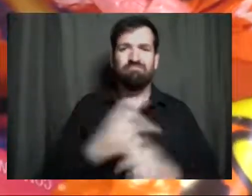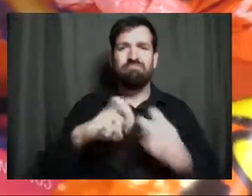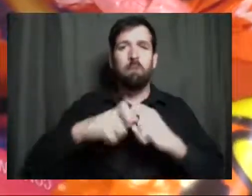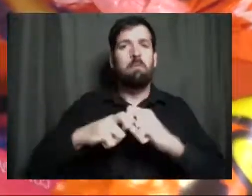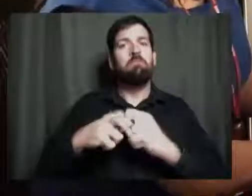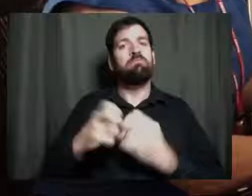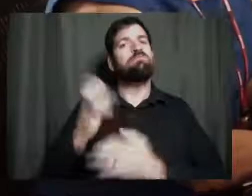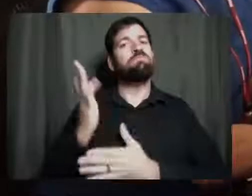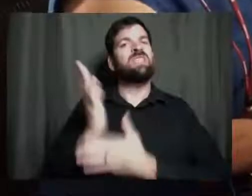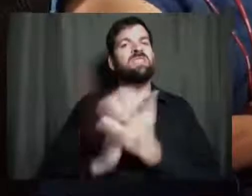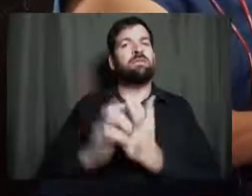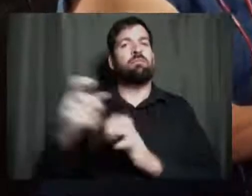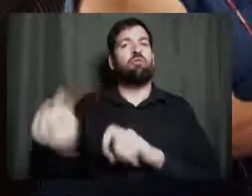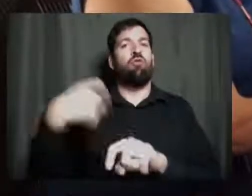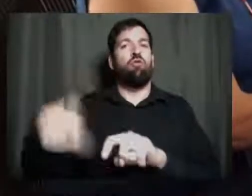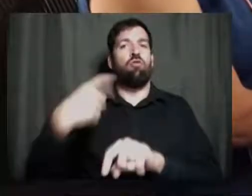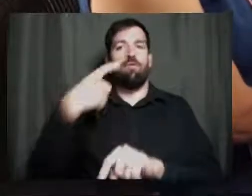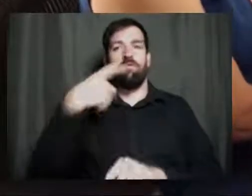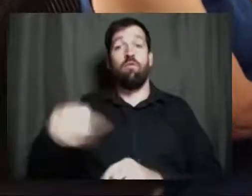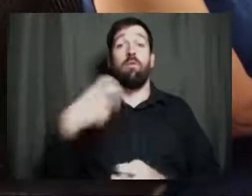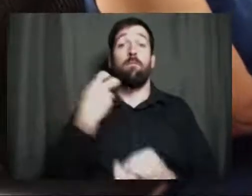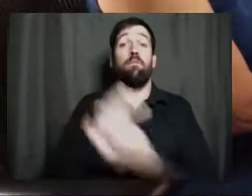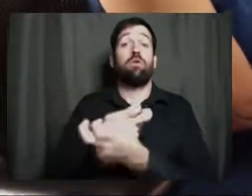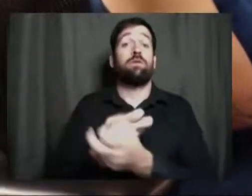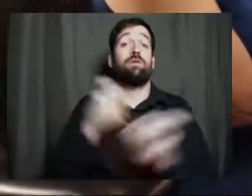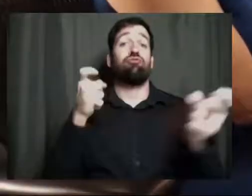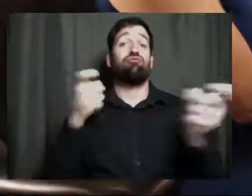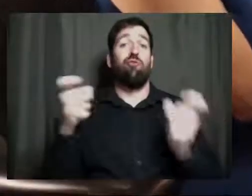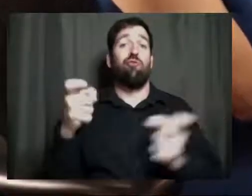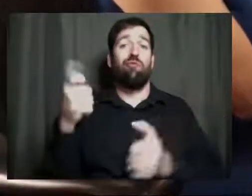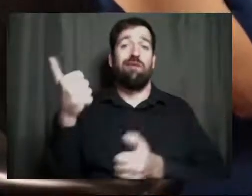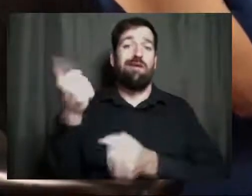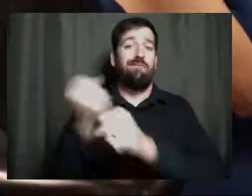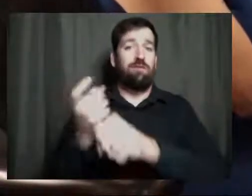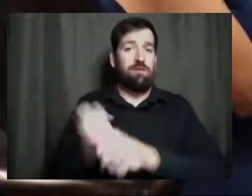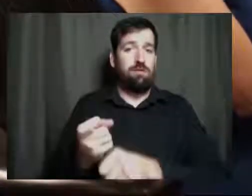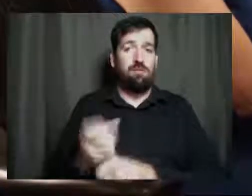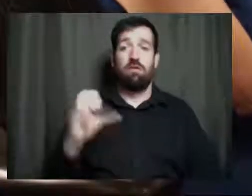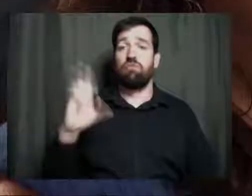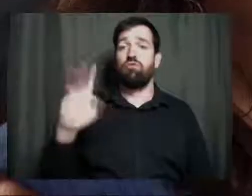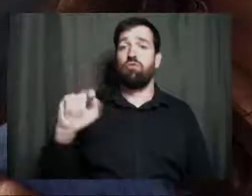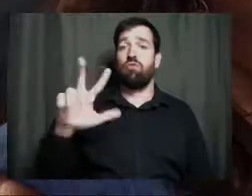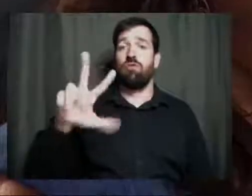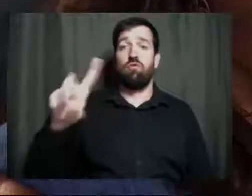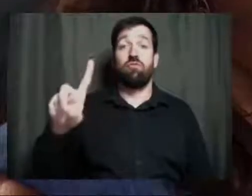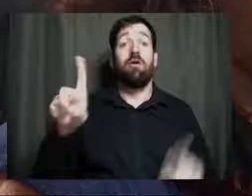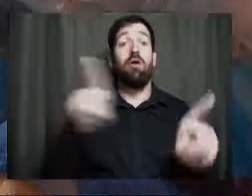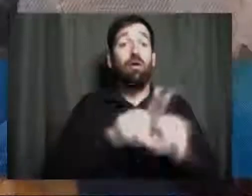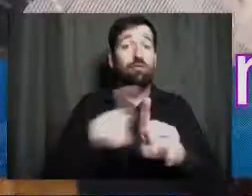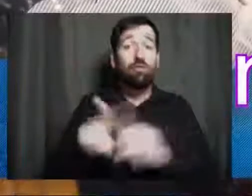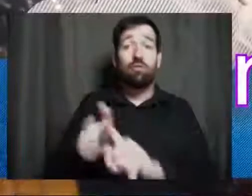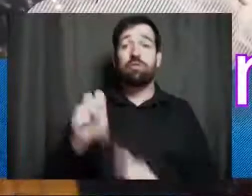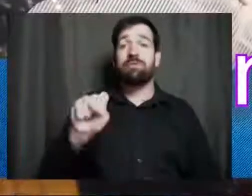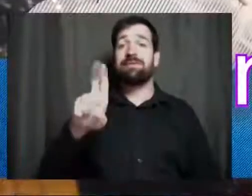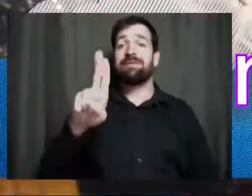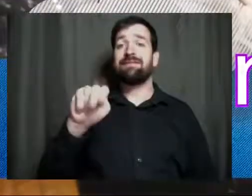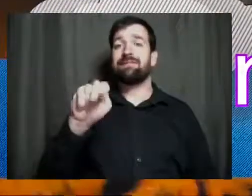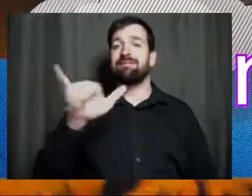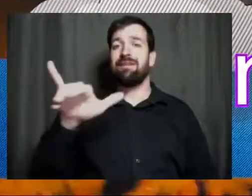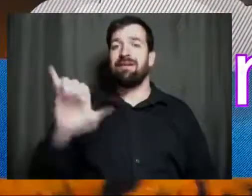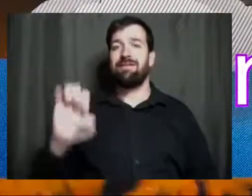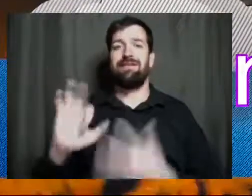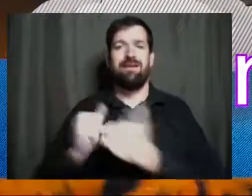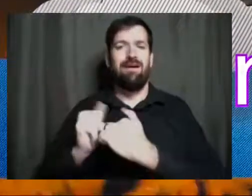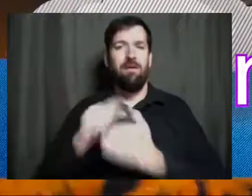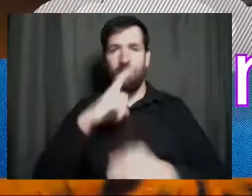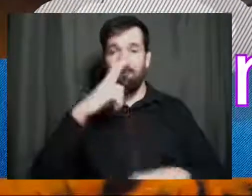the Poison Control Center receives every October 31st. And we're going to also hear from Sunnye on how to keep safe and, of course, have fun during